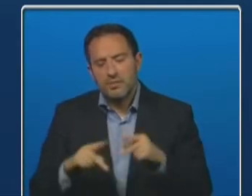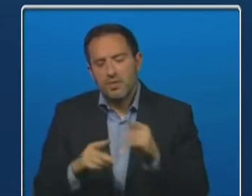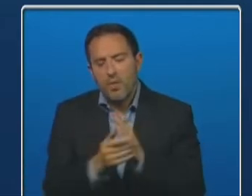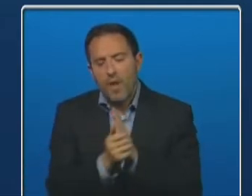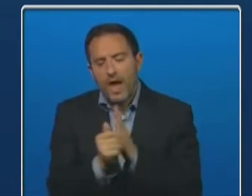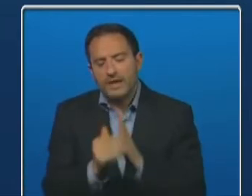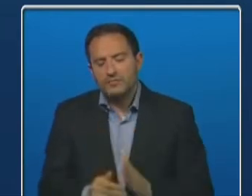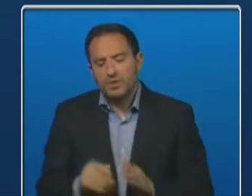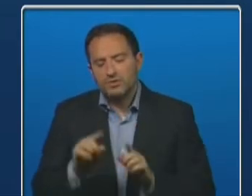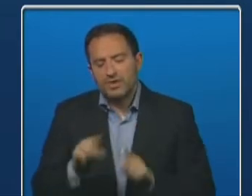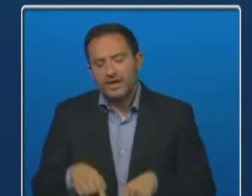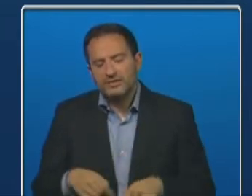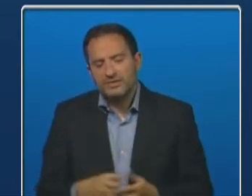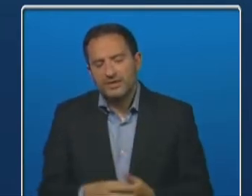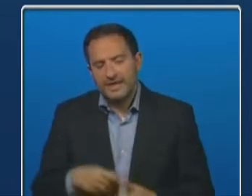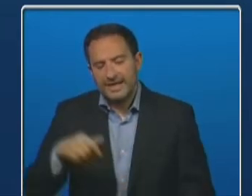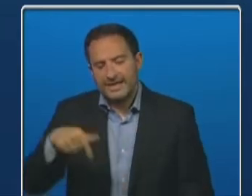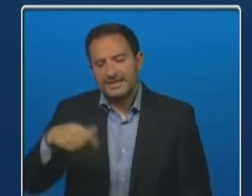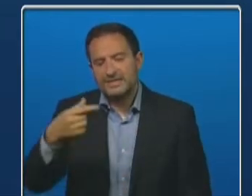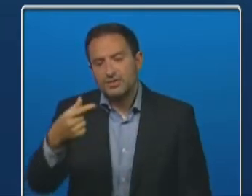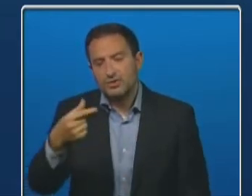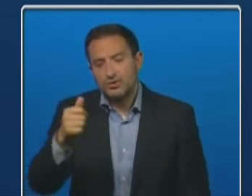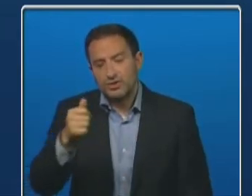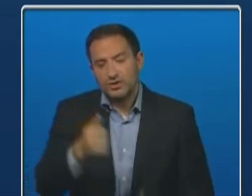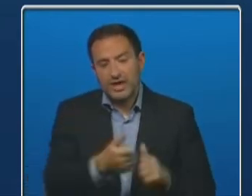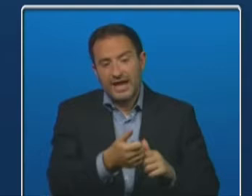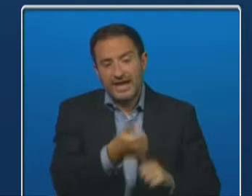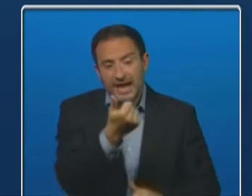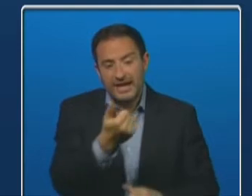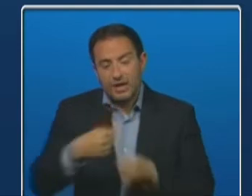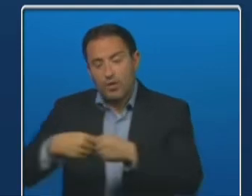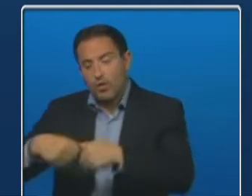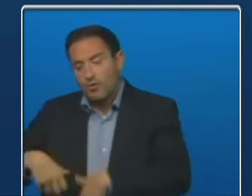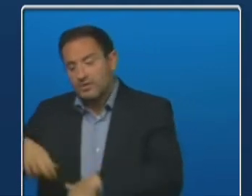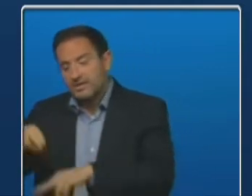questioning. This is Georgia, gaining or losing a seat.